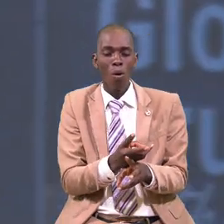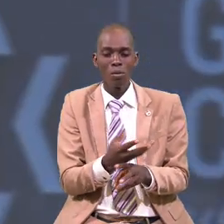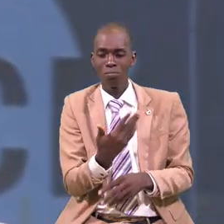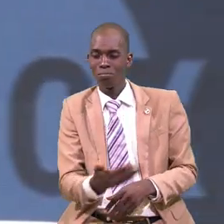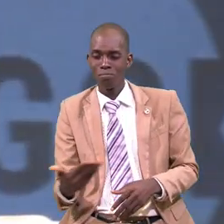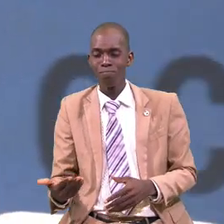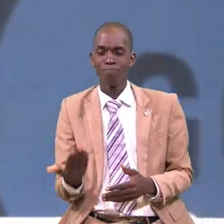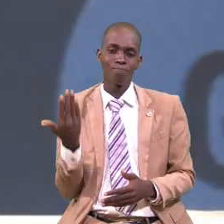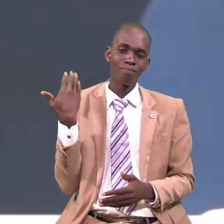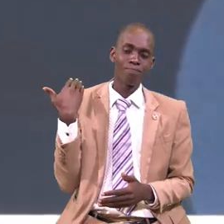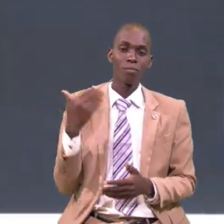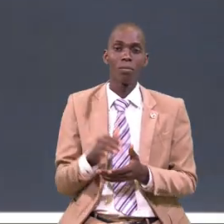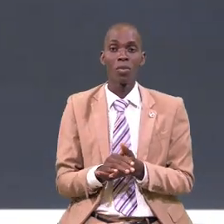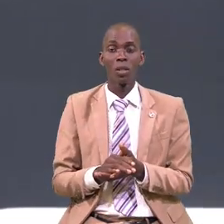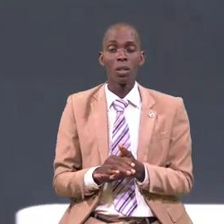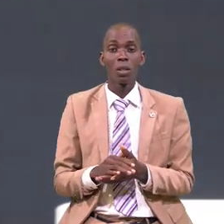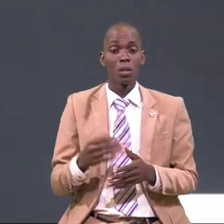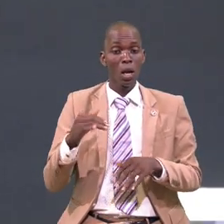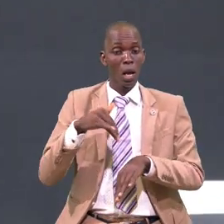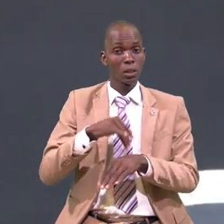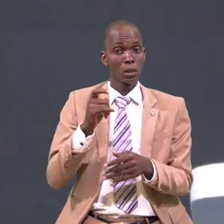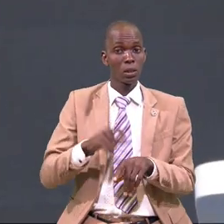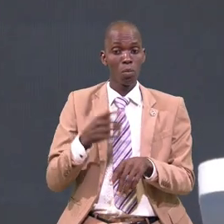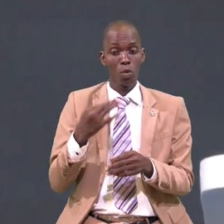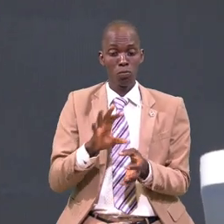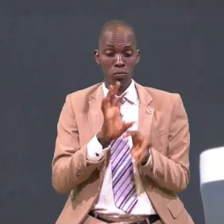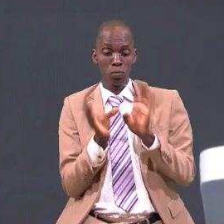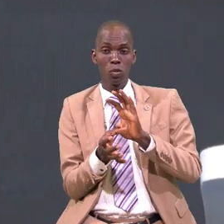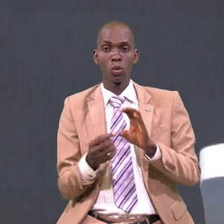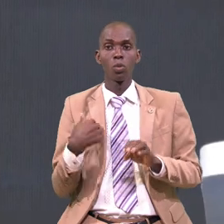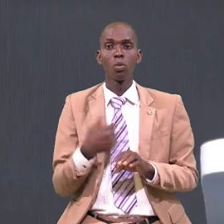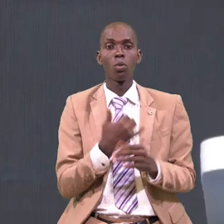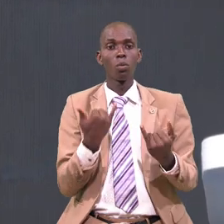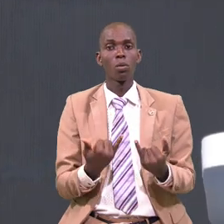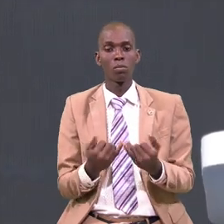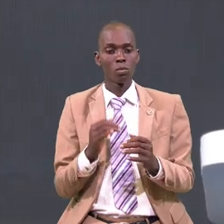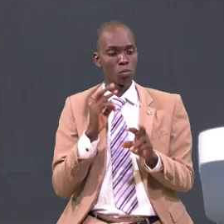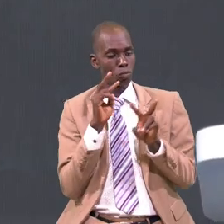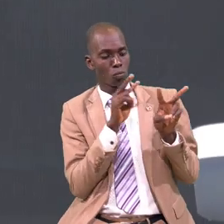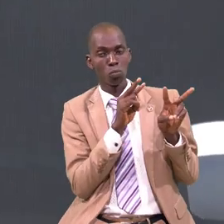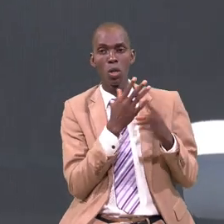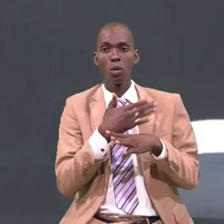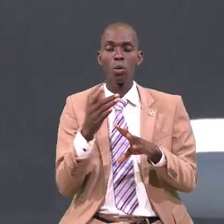At the point of conversion, we turned our backs against the world.